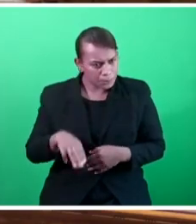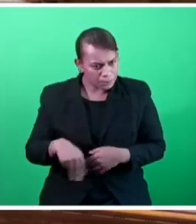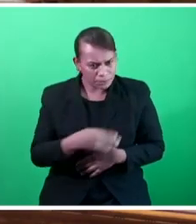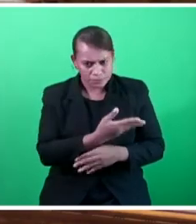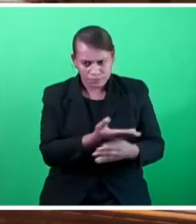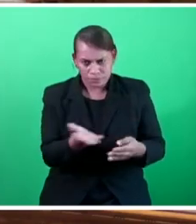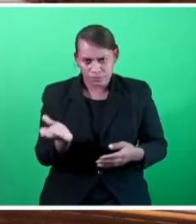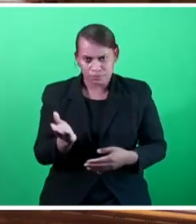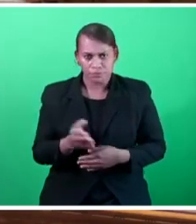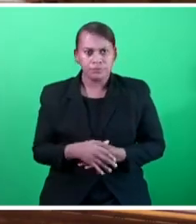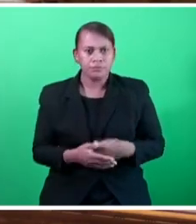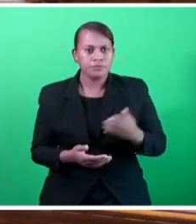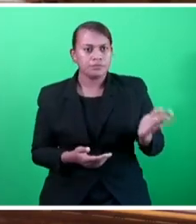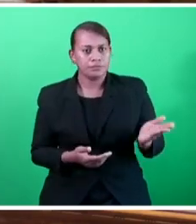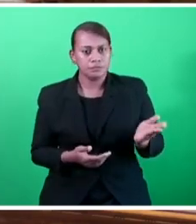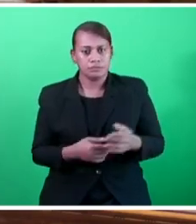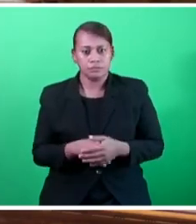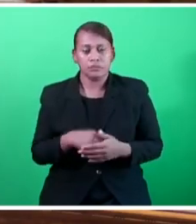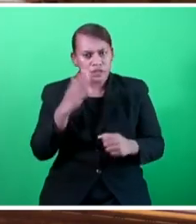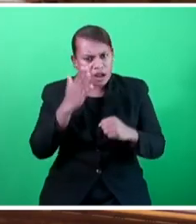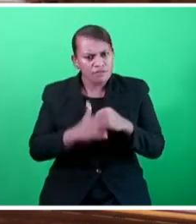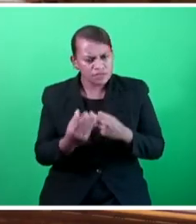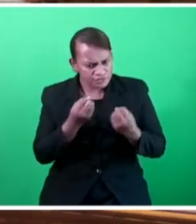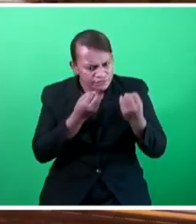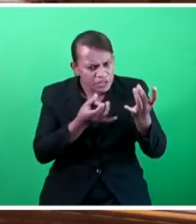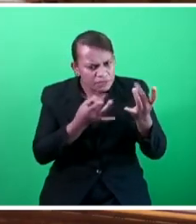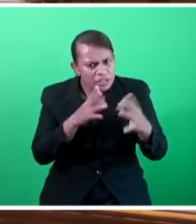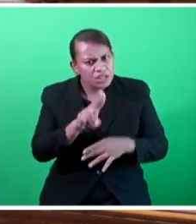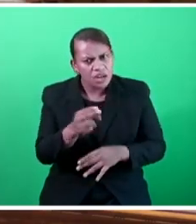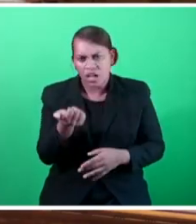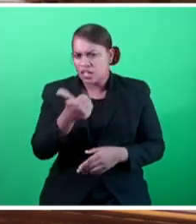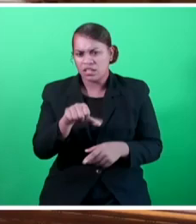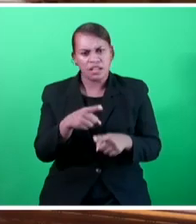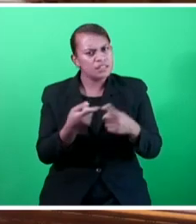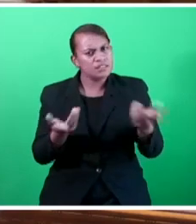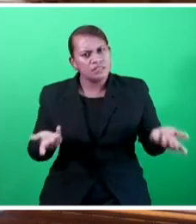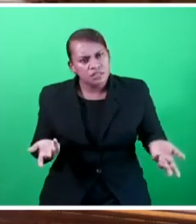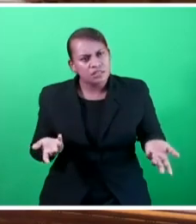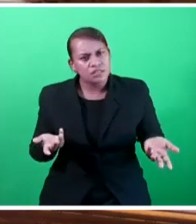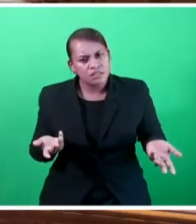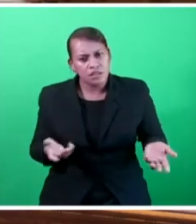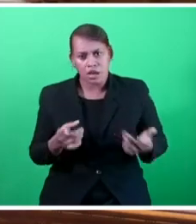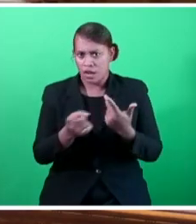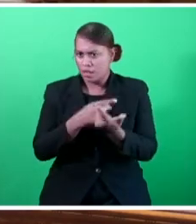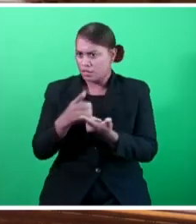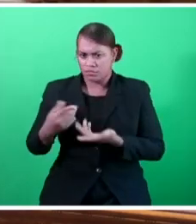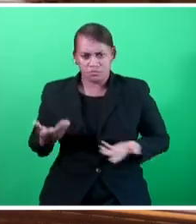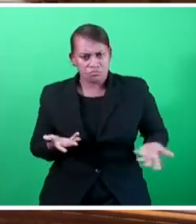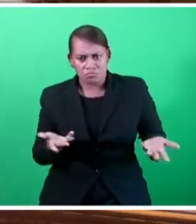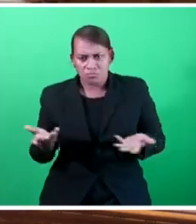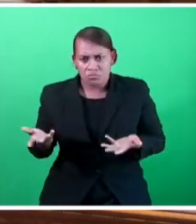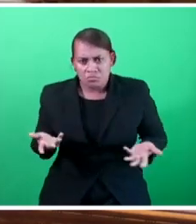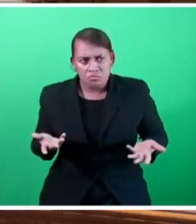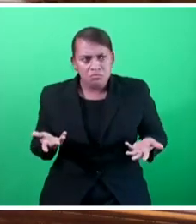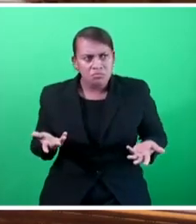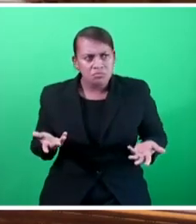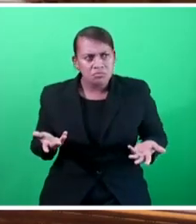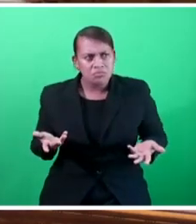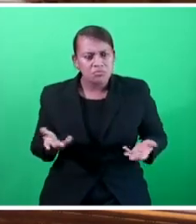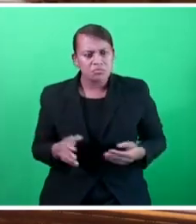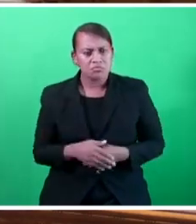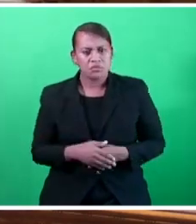disclosed any statistics to her or anyone else. In fact, Honourable Speaker, the 3